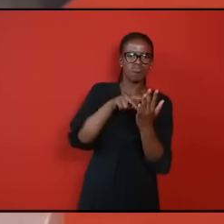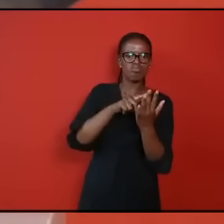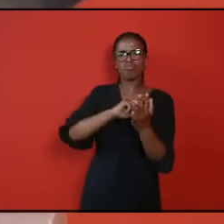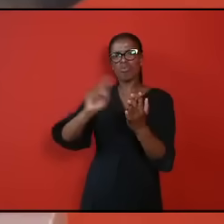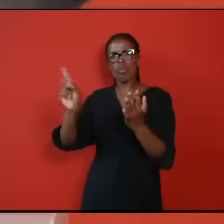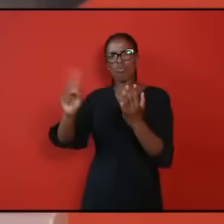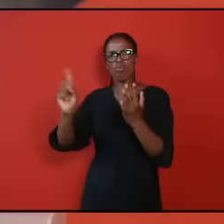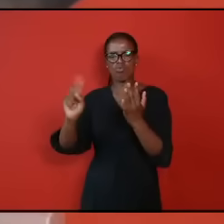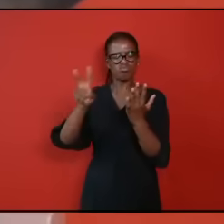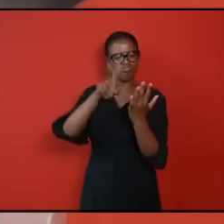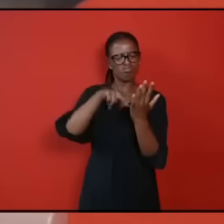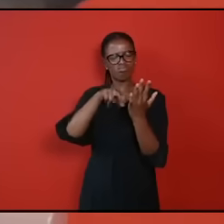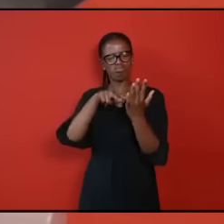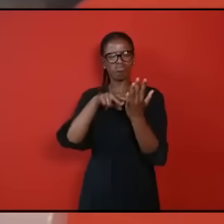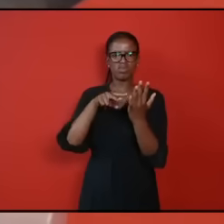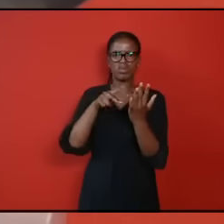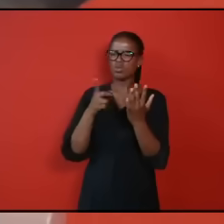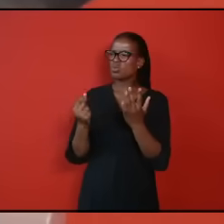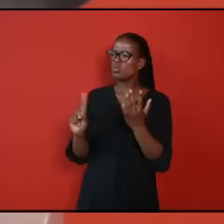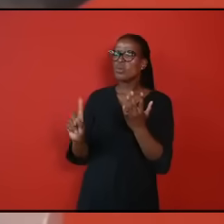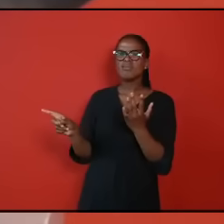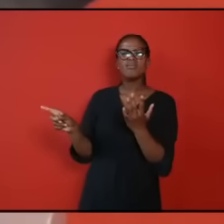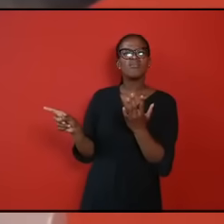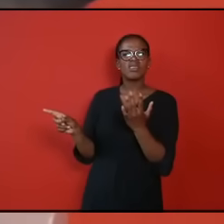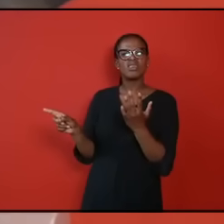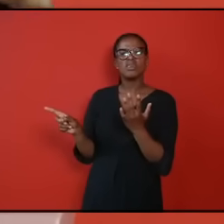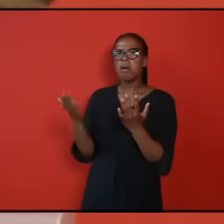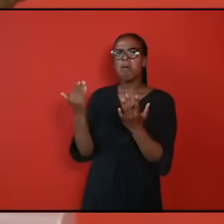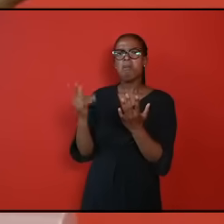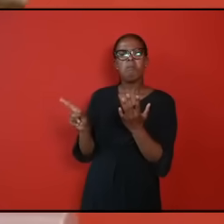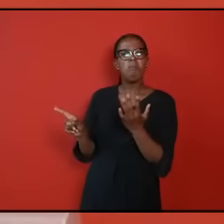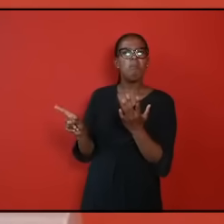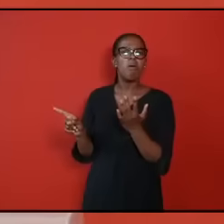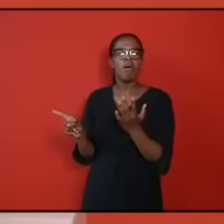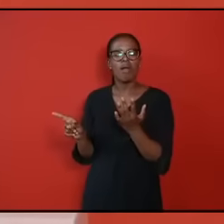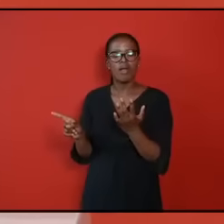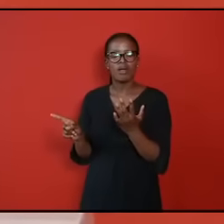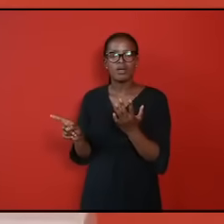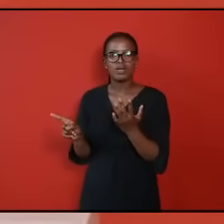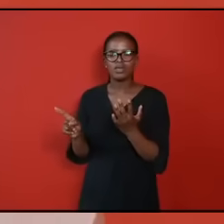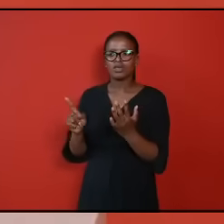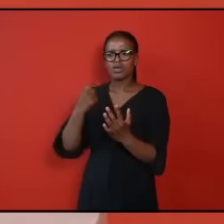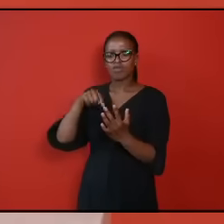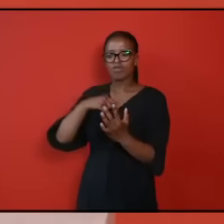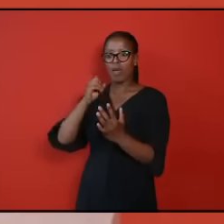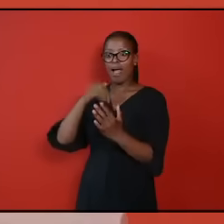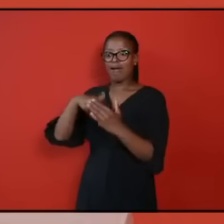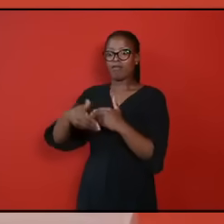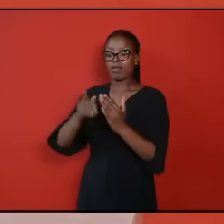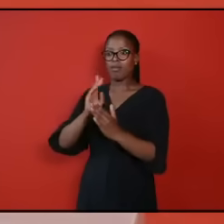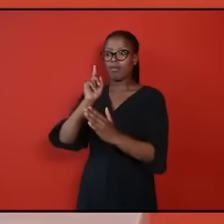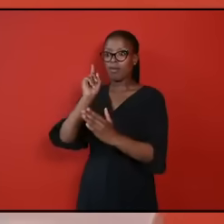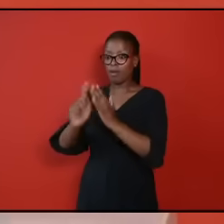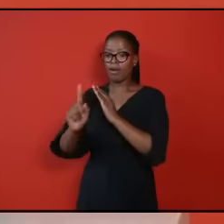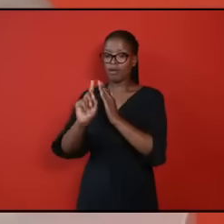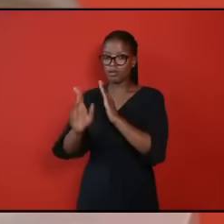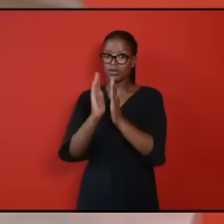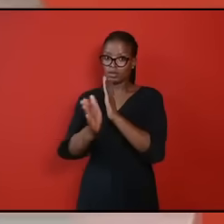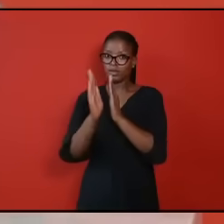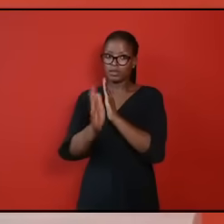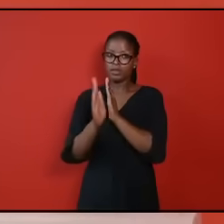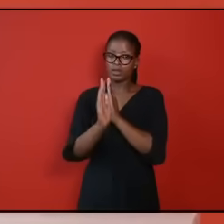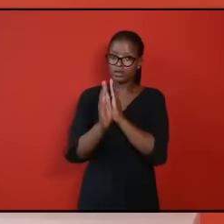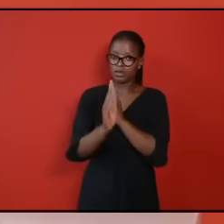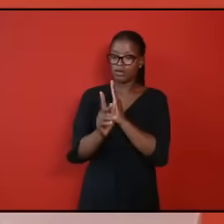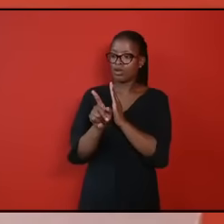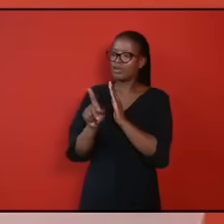What does he do, this one? We don't know. At least after we pass him, we still go the same way my